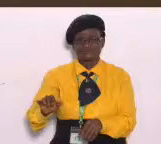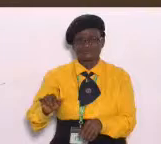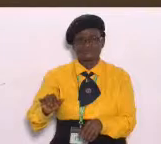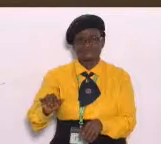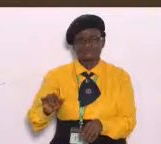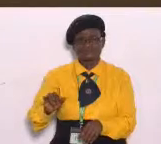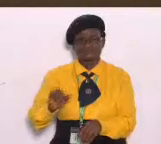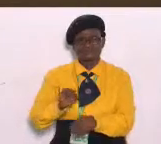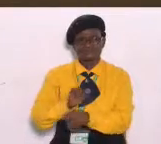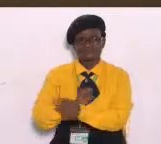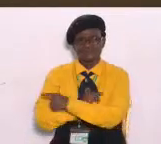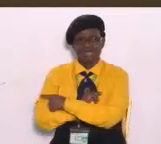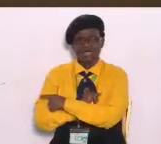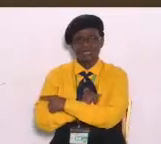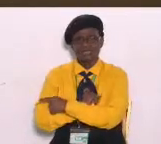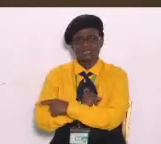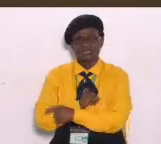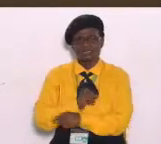I will remind you.